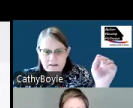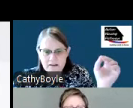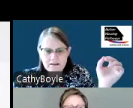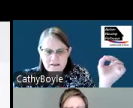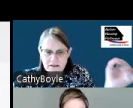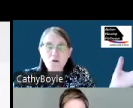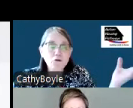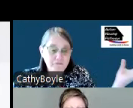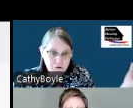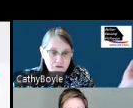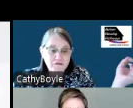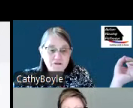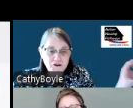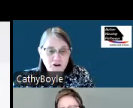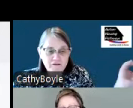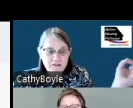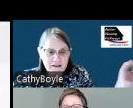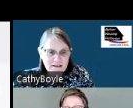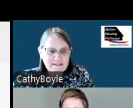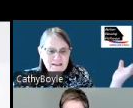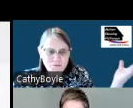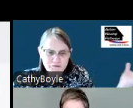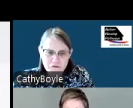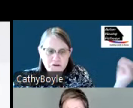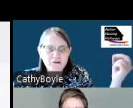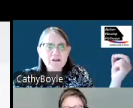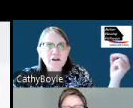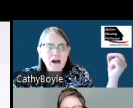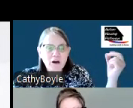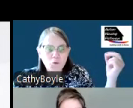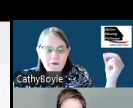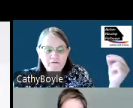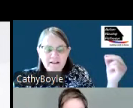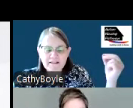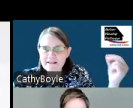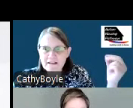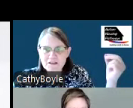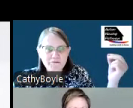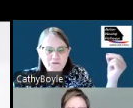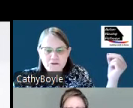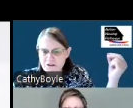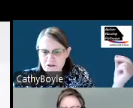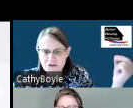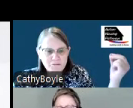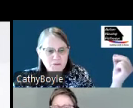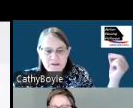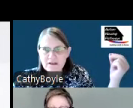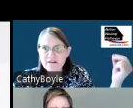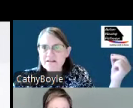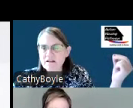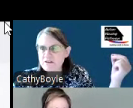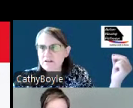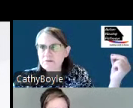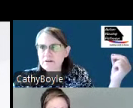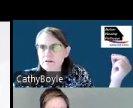Okay, this is the old version of the chart, the non-accessible version. We'll be looking at the accessible version in just a moment in